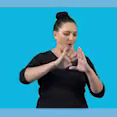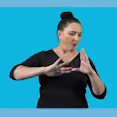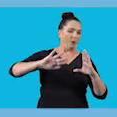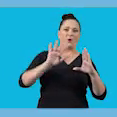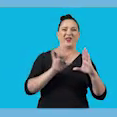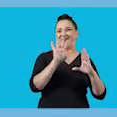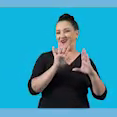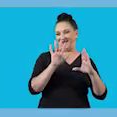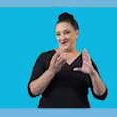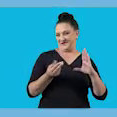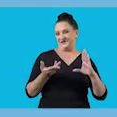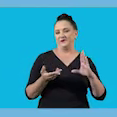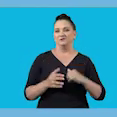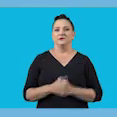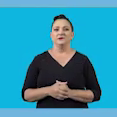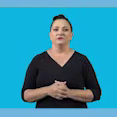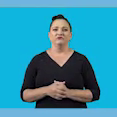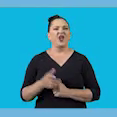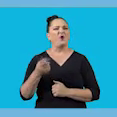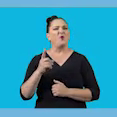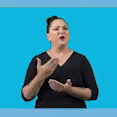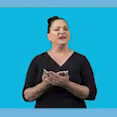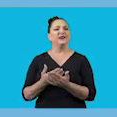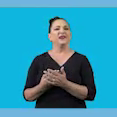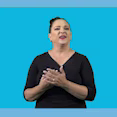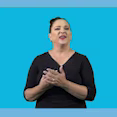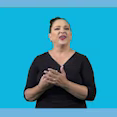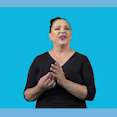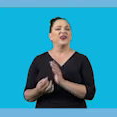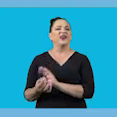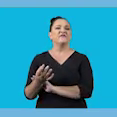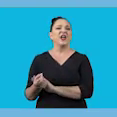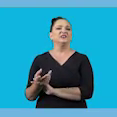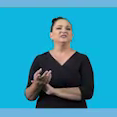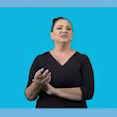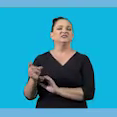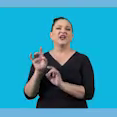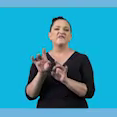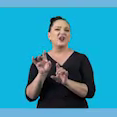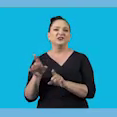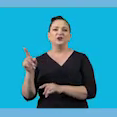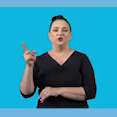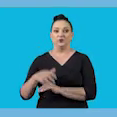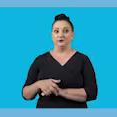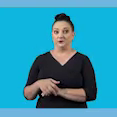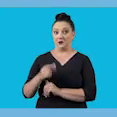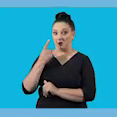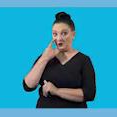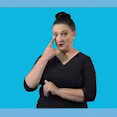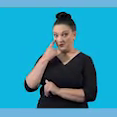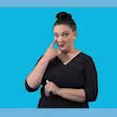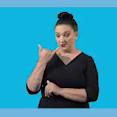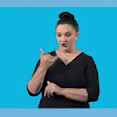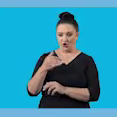So what affects the diffusion? What makes diffusion to happen? So the speed at which the